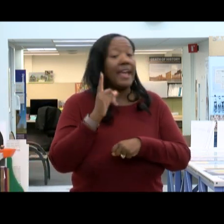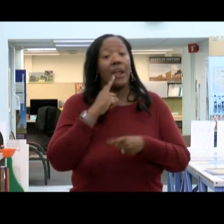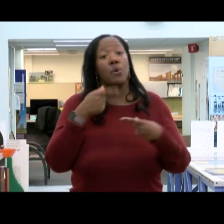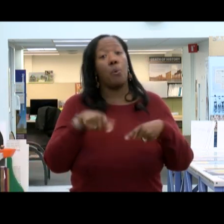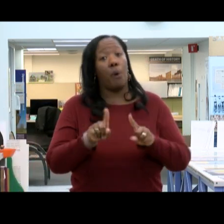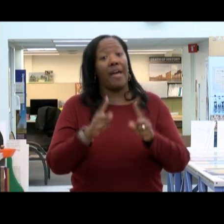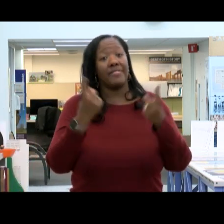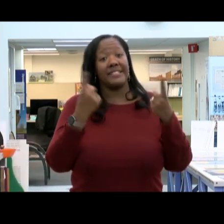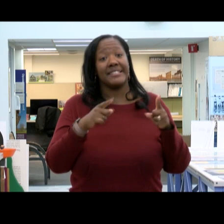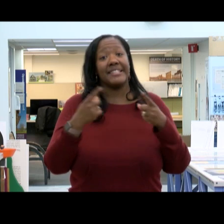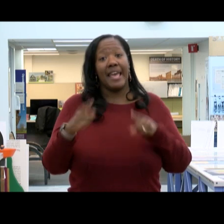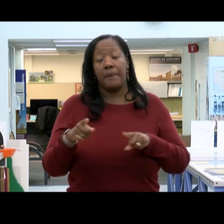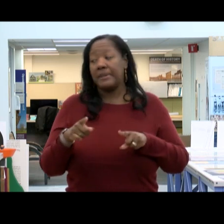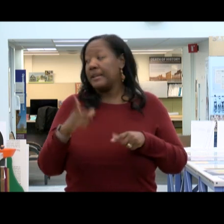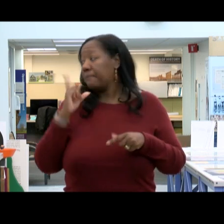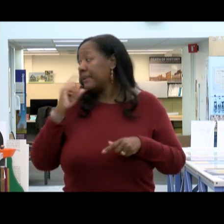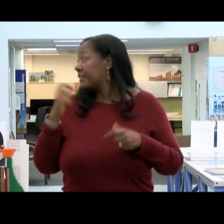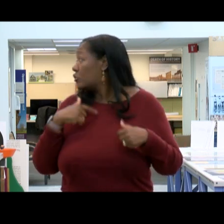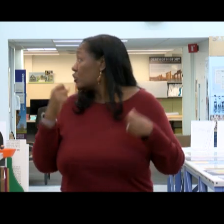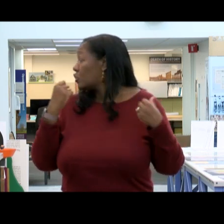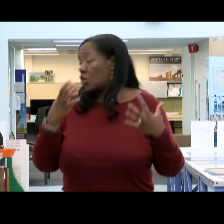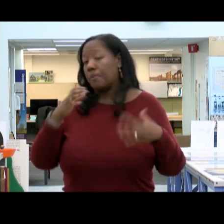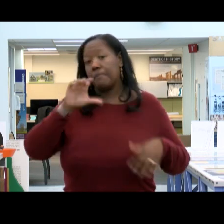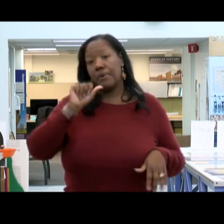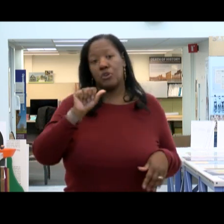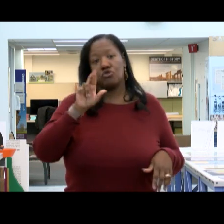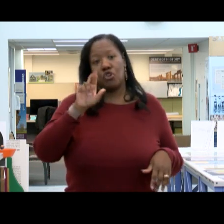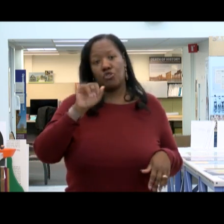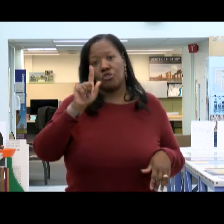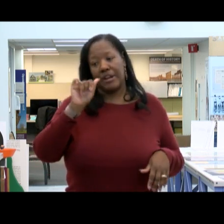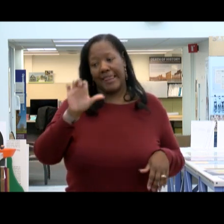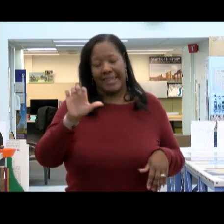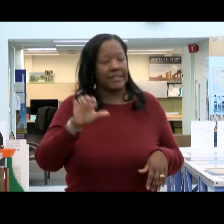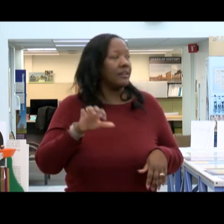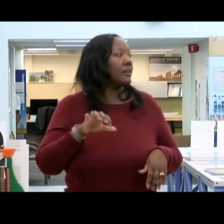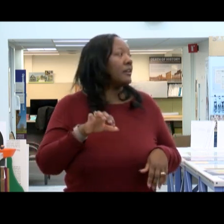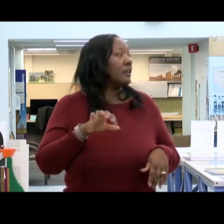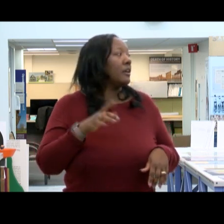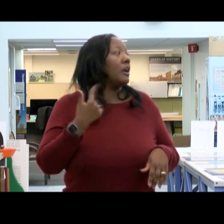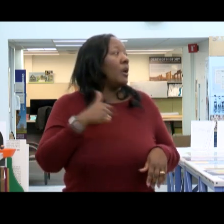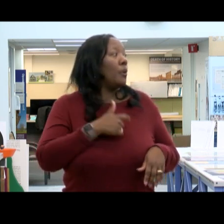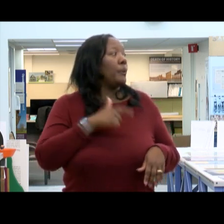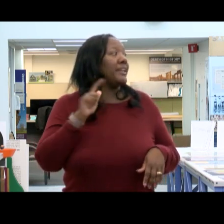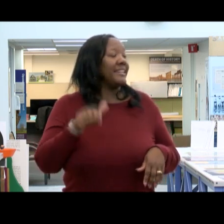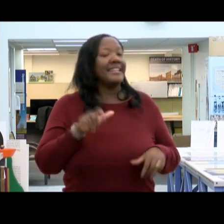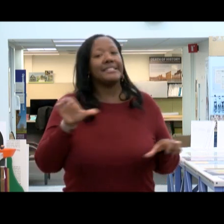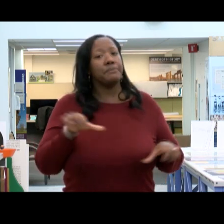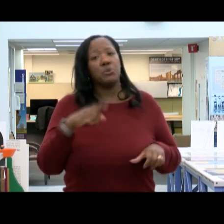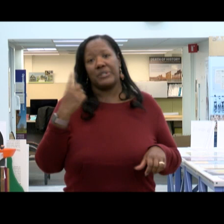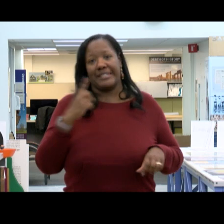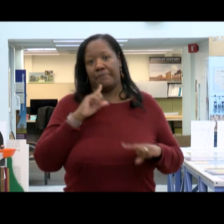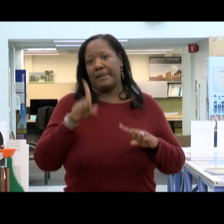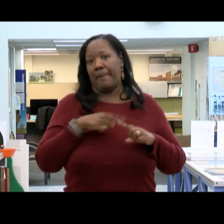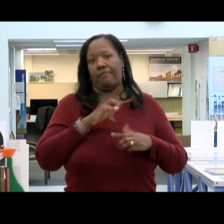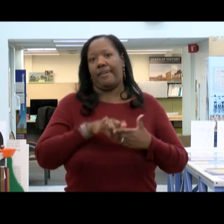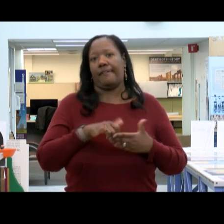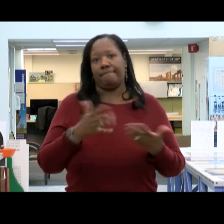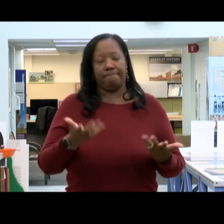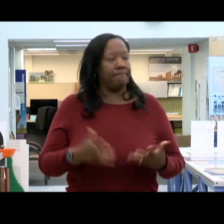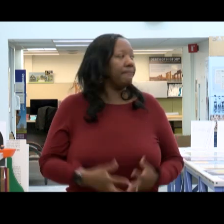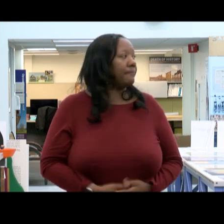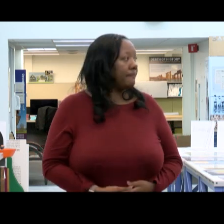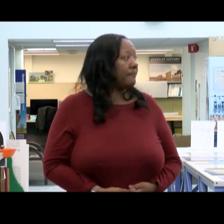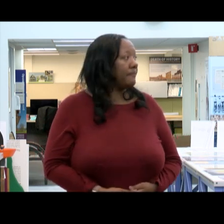happening because there's just so much acrylic kind of out in space in the market now. And, you know, we need to be doing something about it.